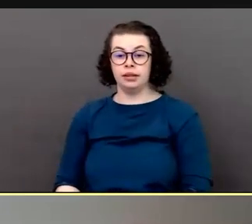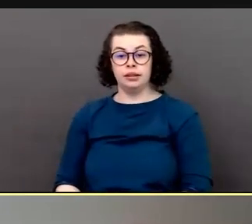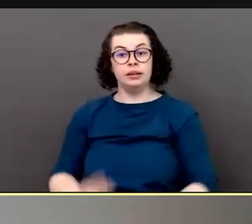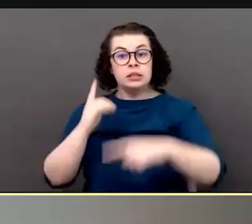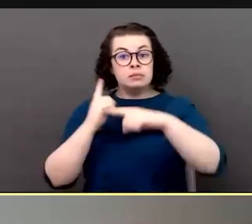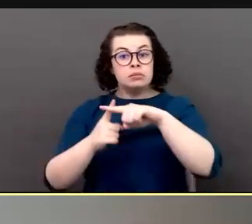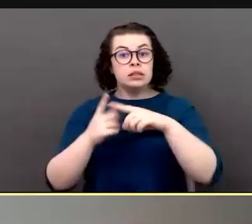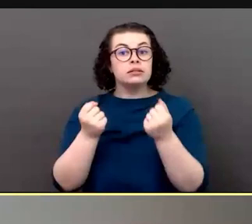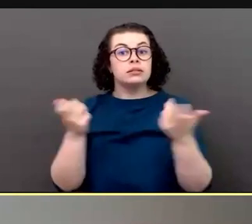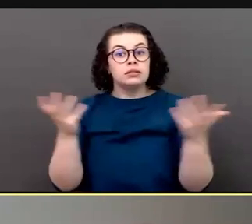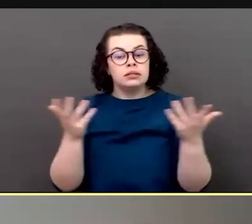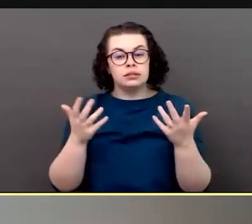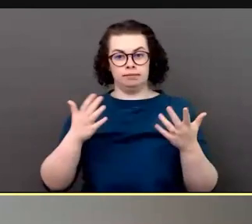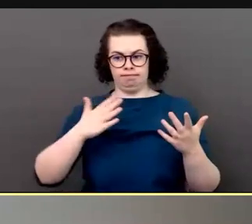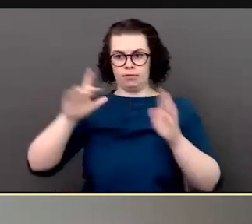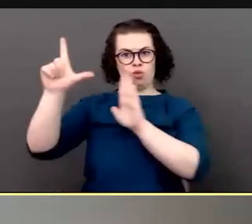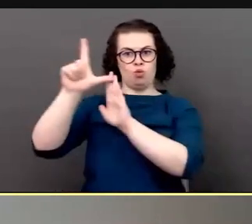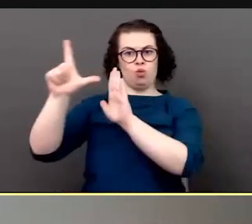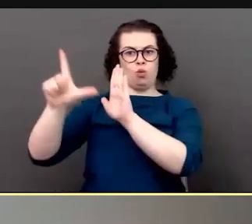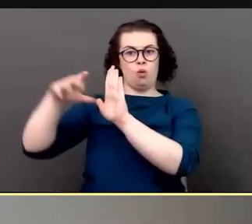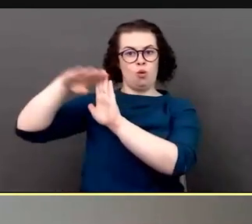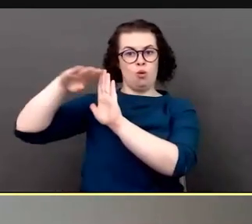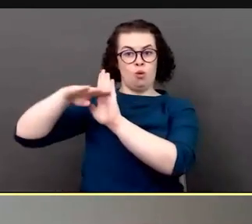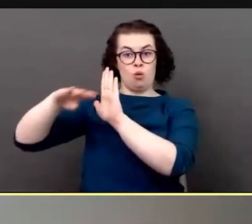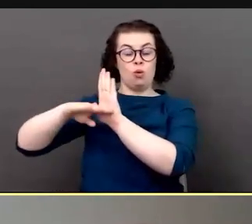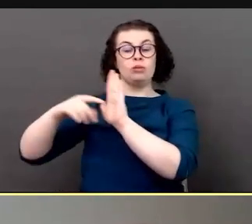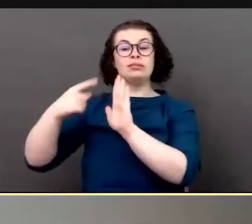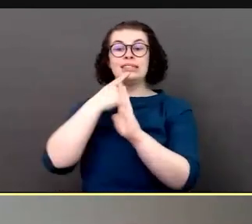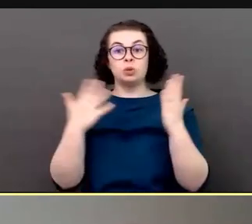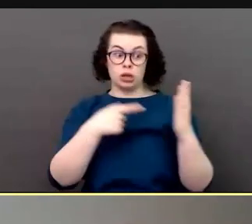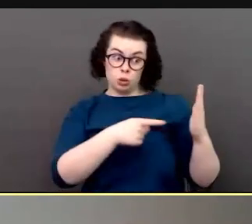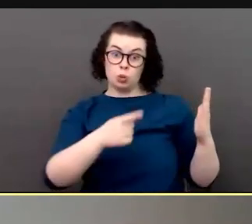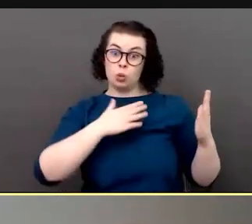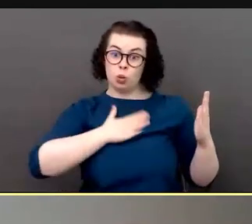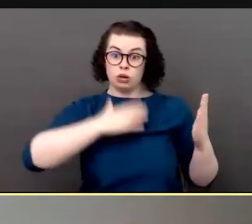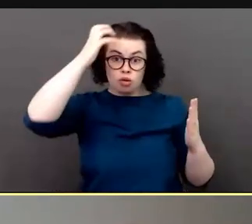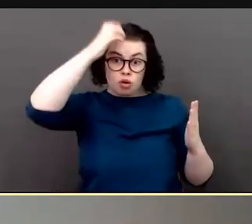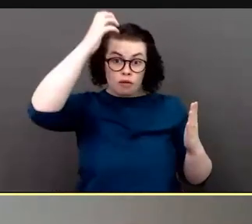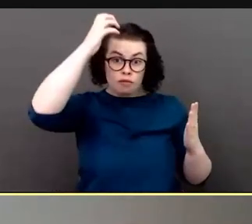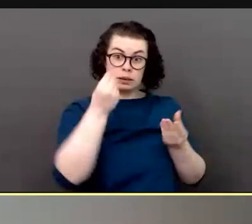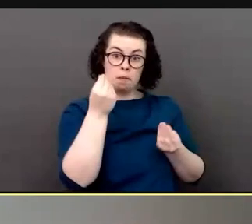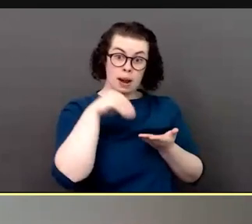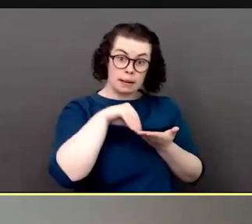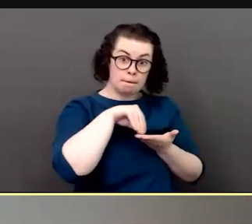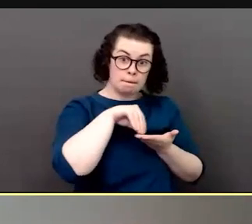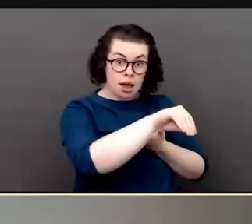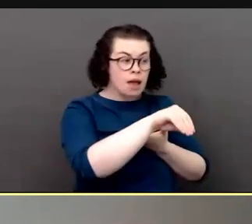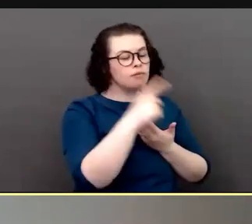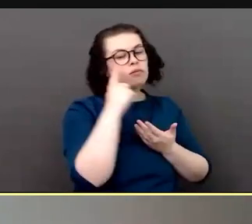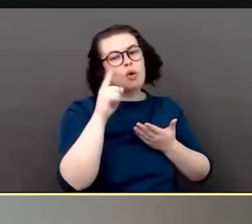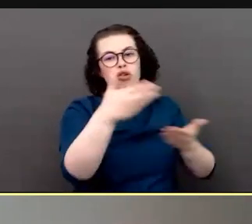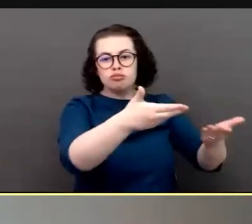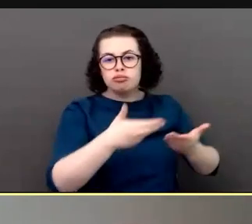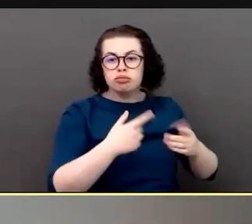legislation that requires buying accessible. And of course, the European Accessibility